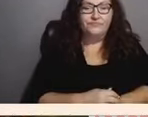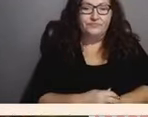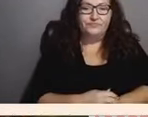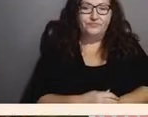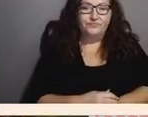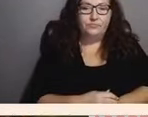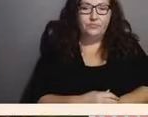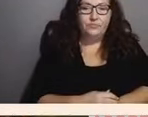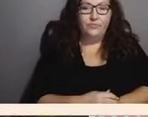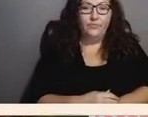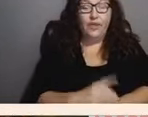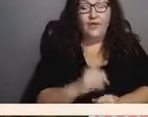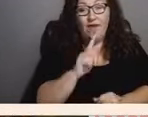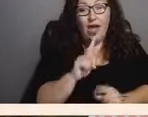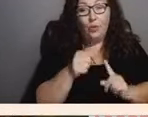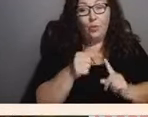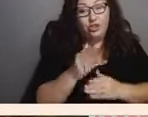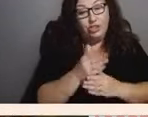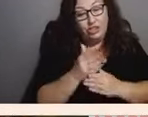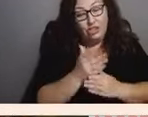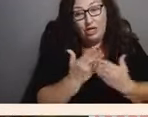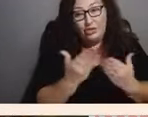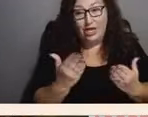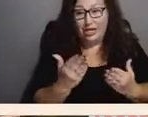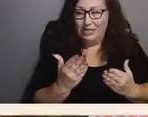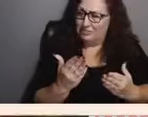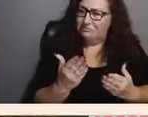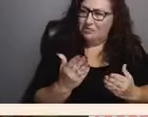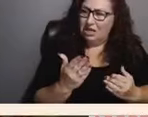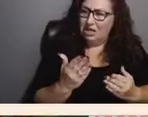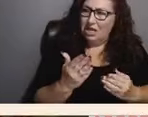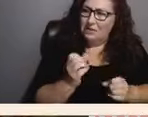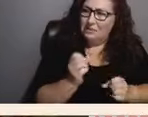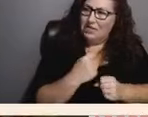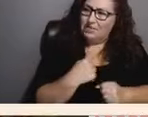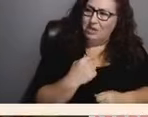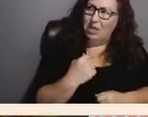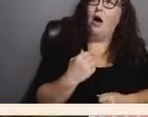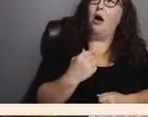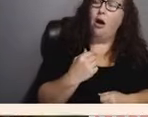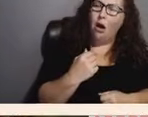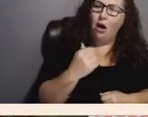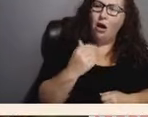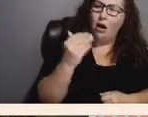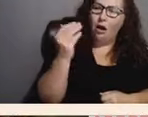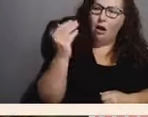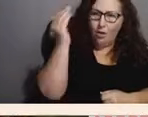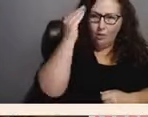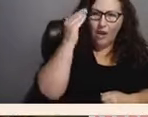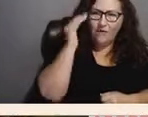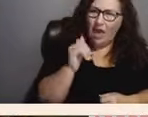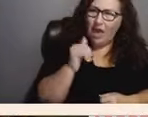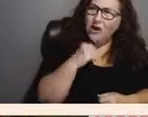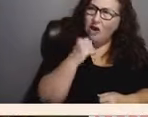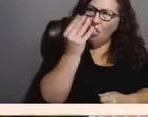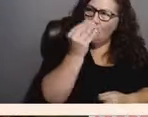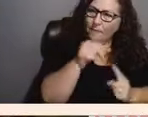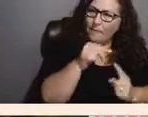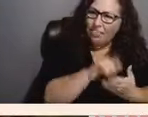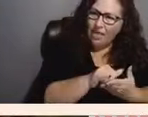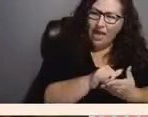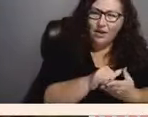shares things, and it enlightens me, it gives me another dimension of things that I hadn't even thought about. We're working